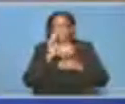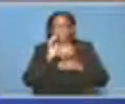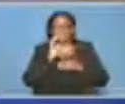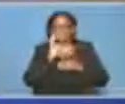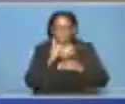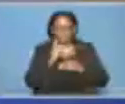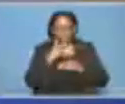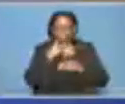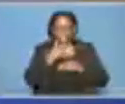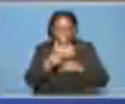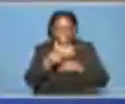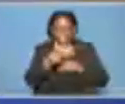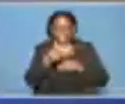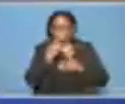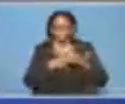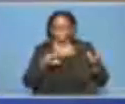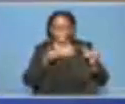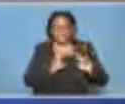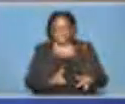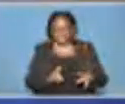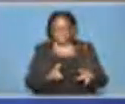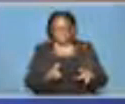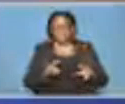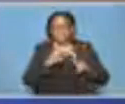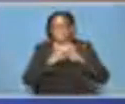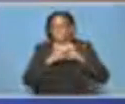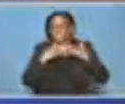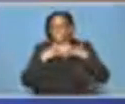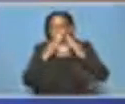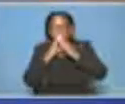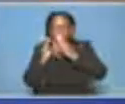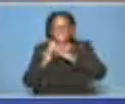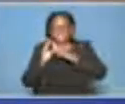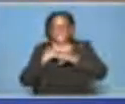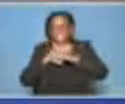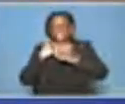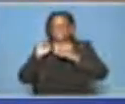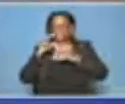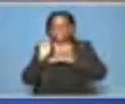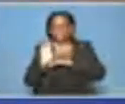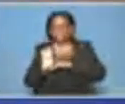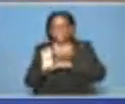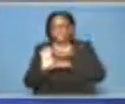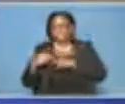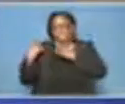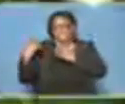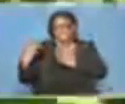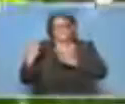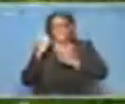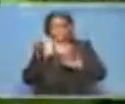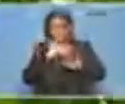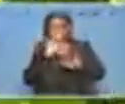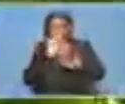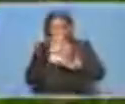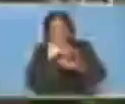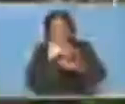from that original hearing, we're holding another supplemental hearing that will be held later in June. Since then, we've continued to study the